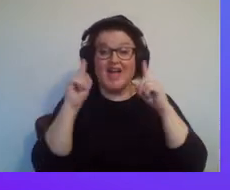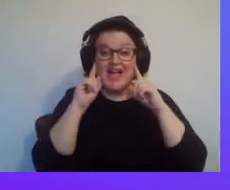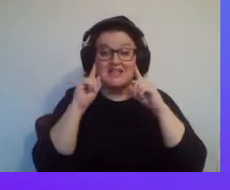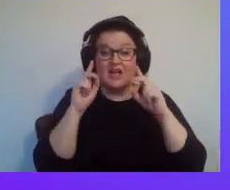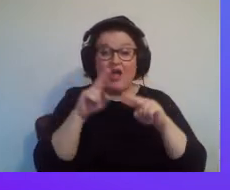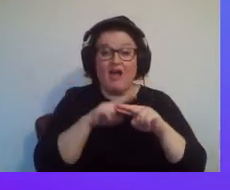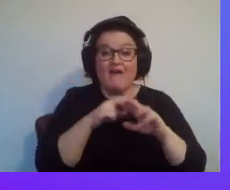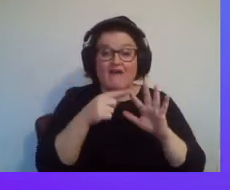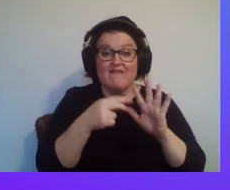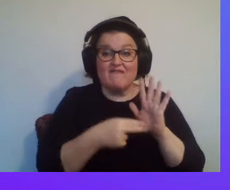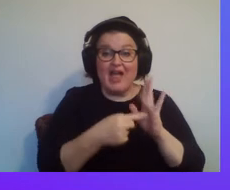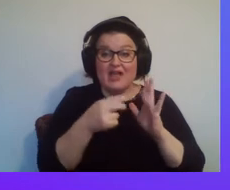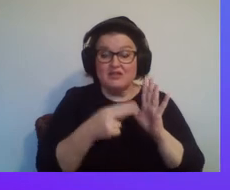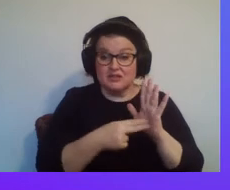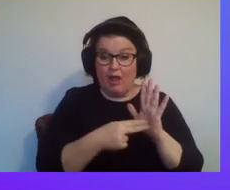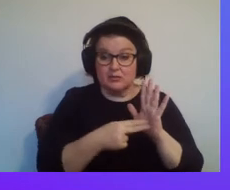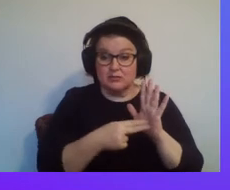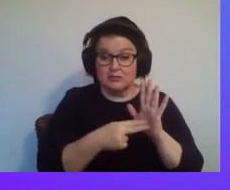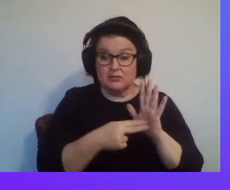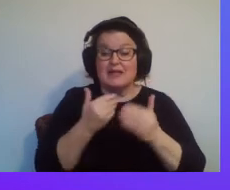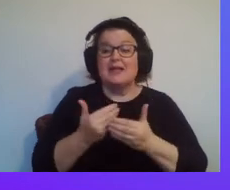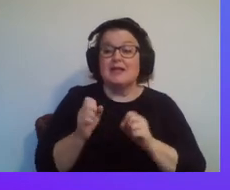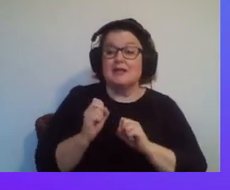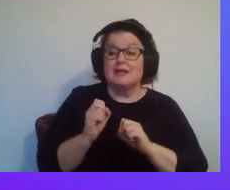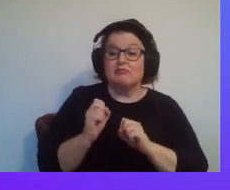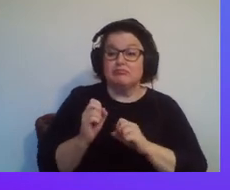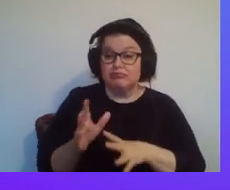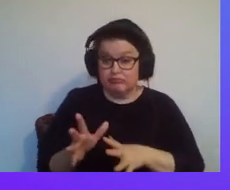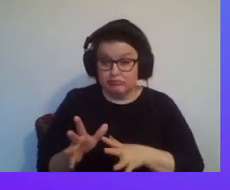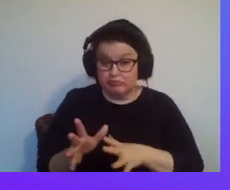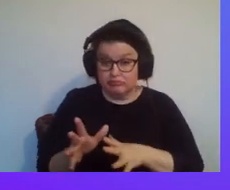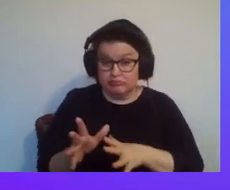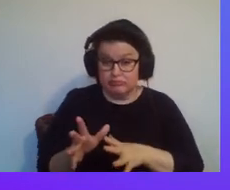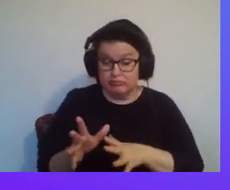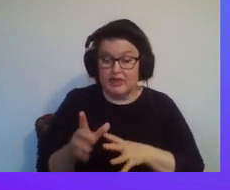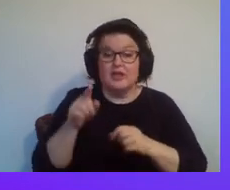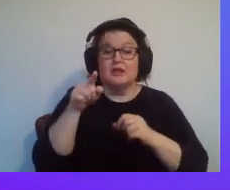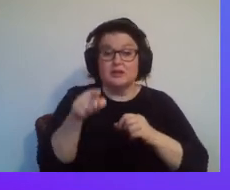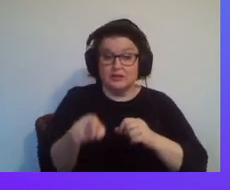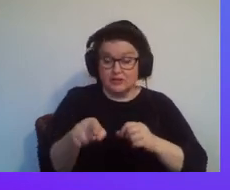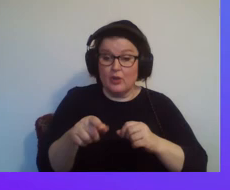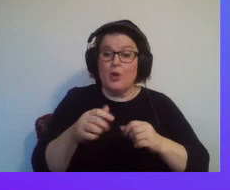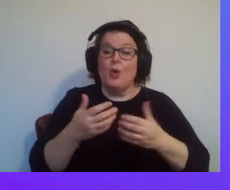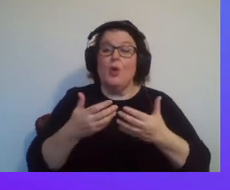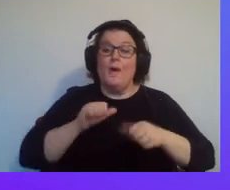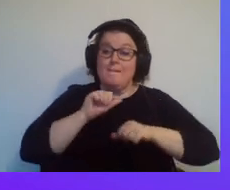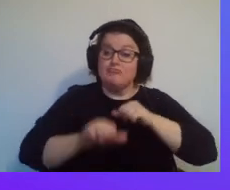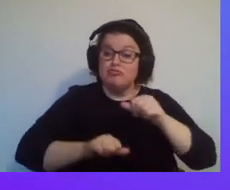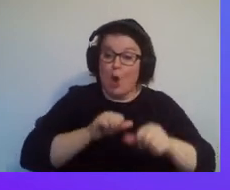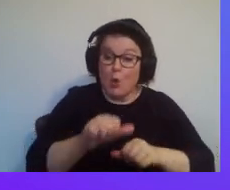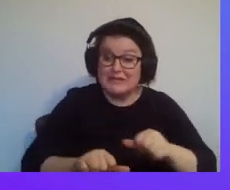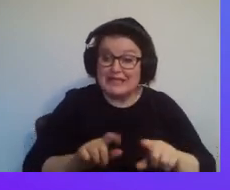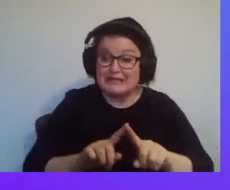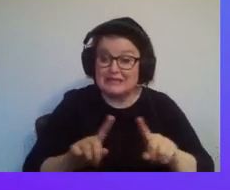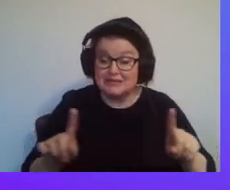been accelerated because of the scale of the pandemic and the challenges that we face. Resources have been put into the